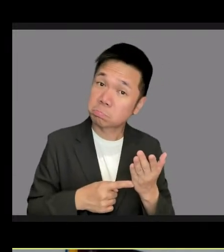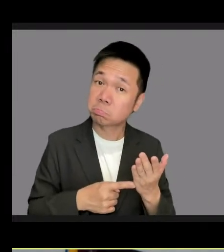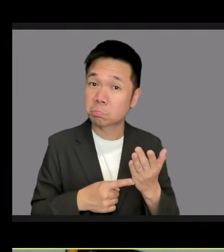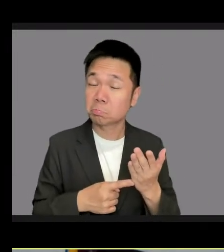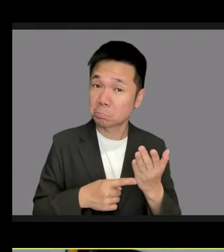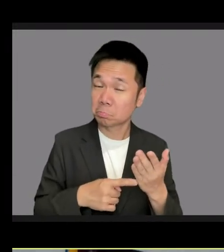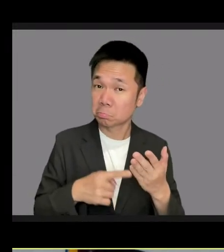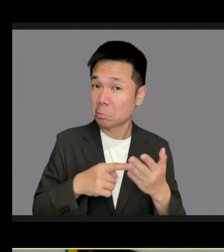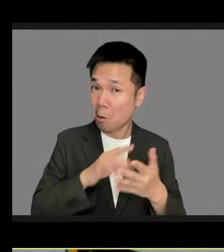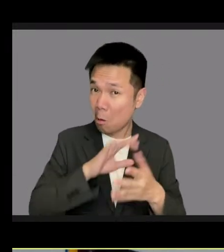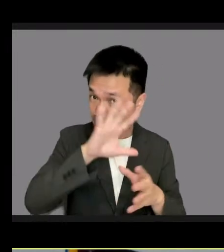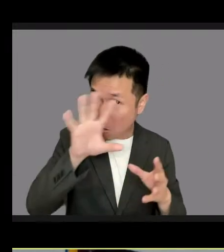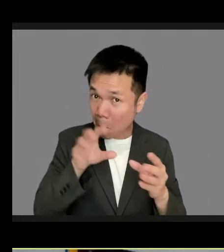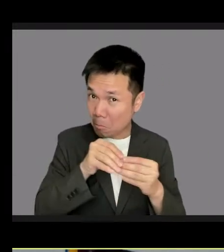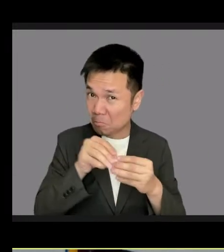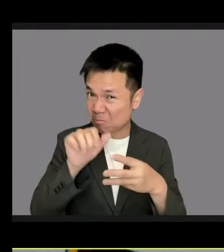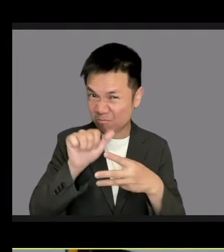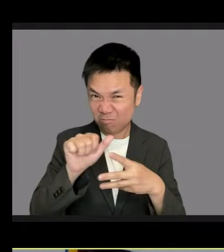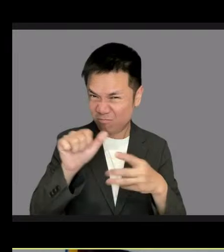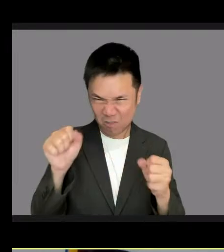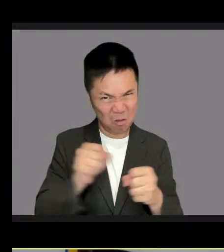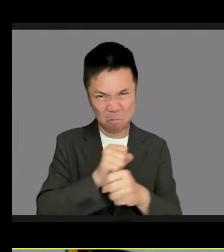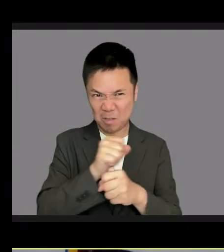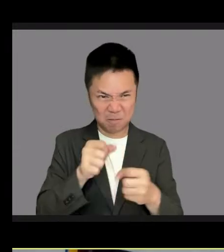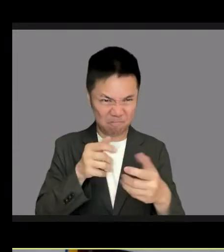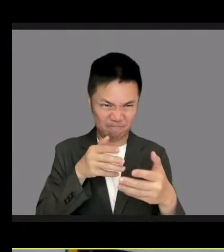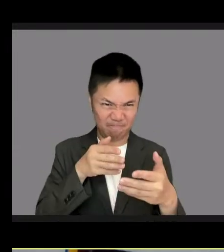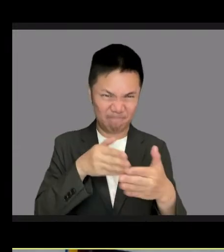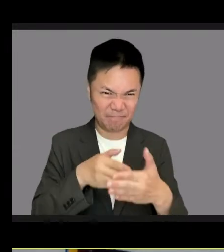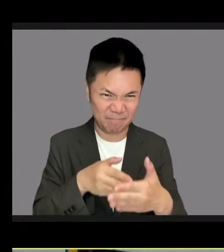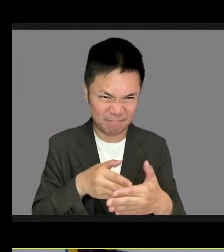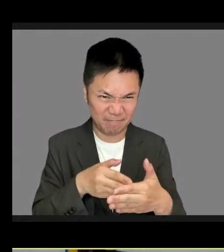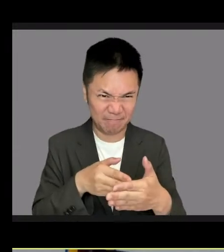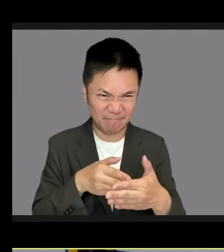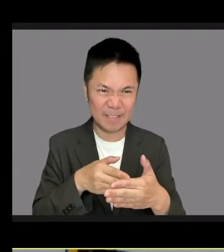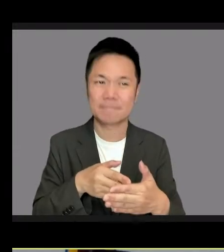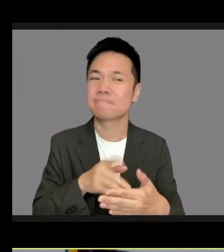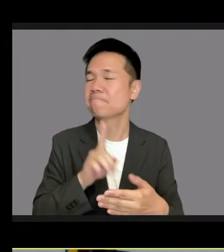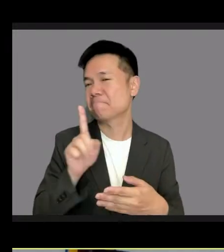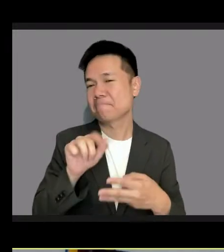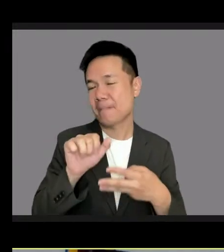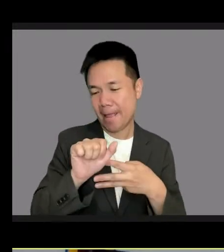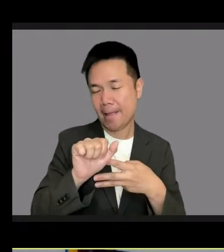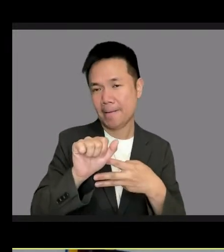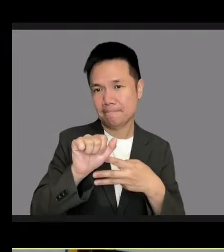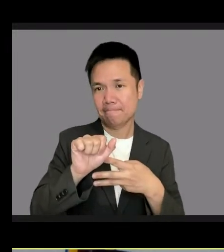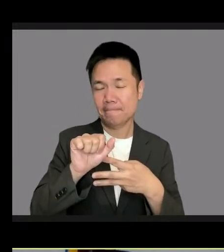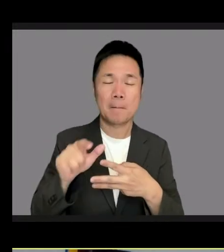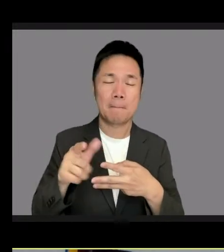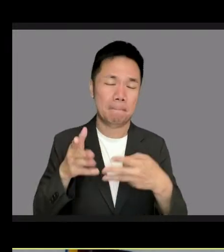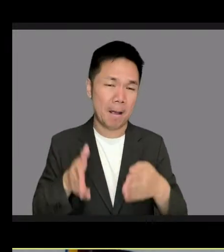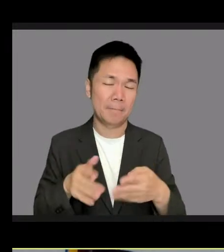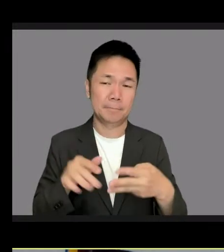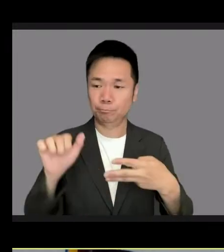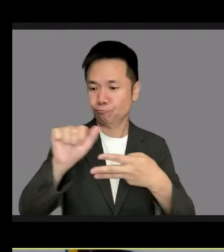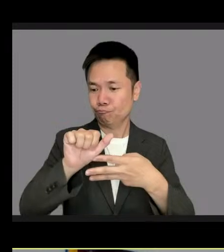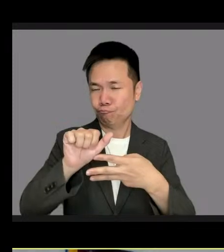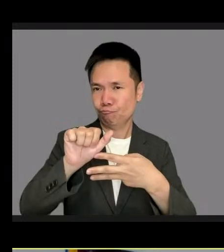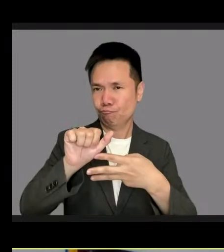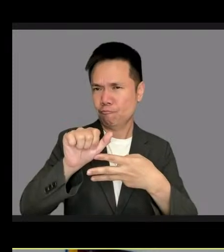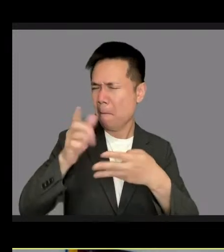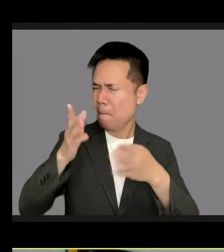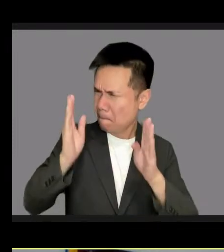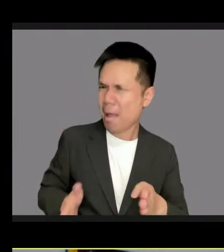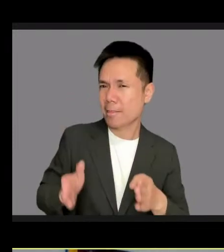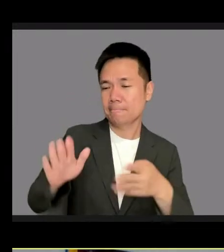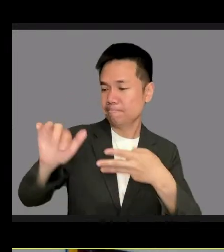have is all inaccessible 100%. So these are some of the mandatory things that are there, that one should